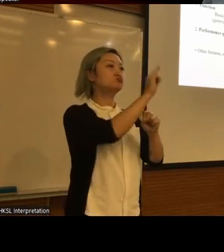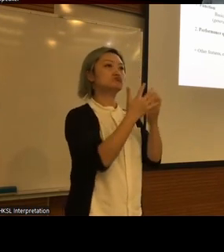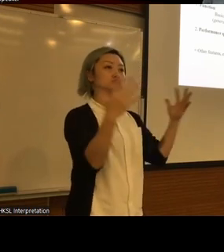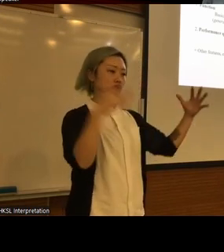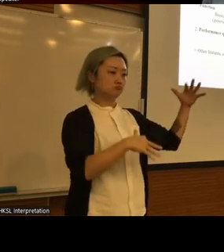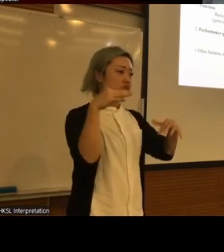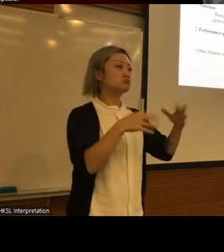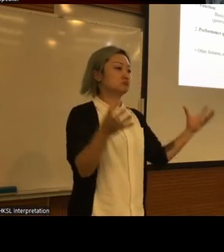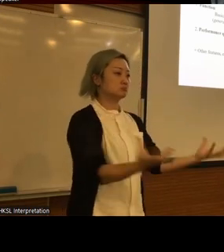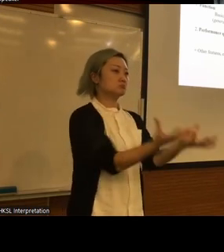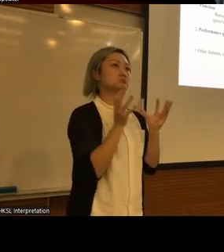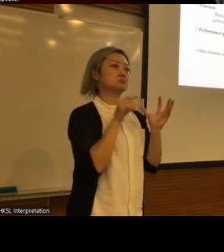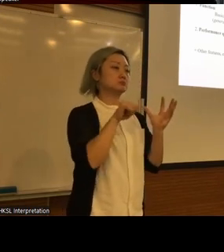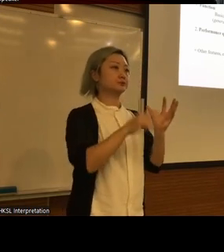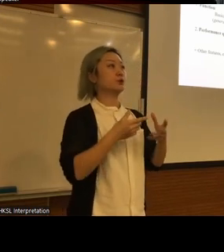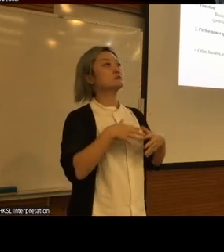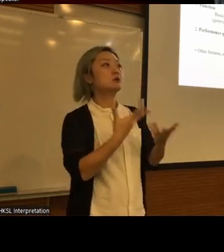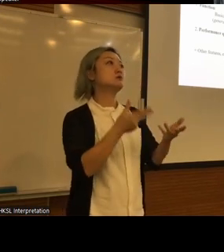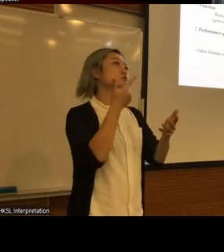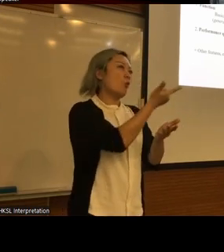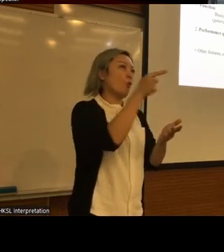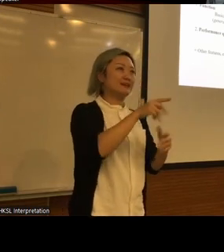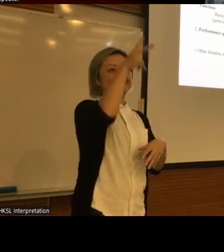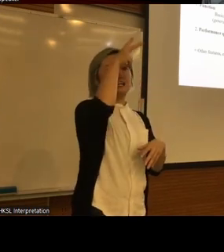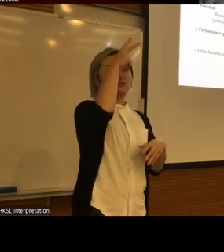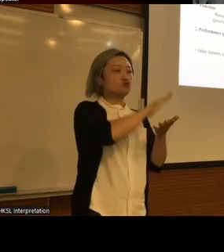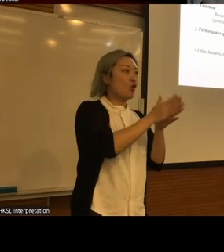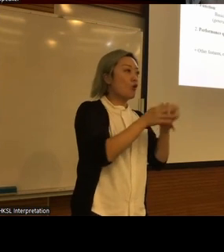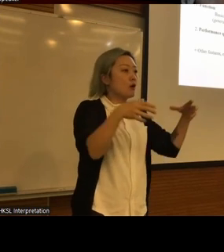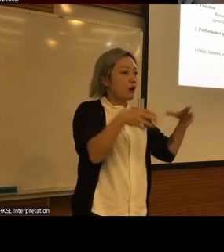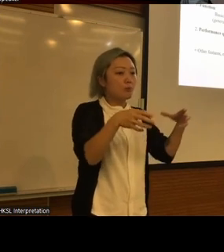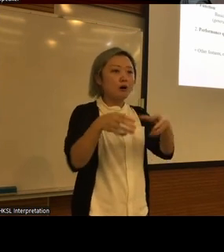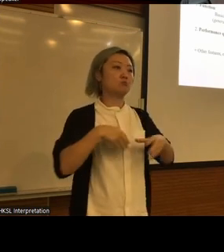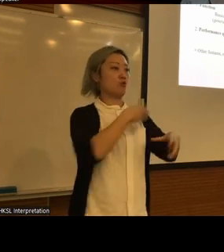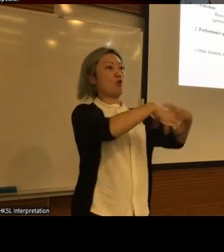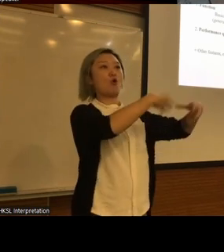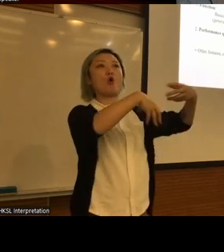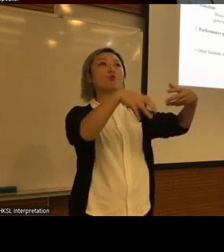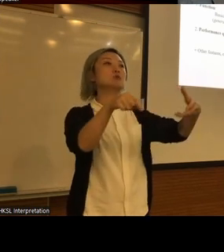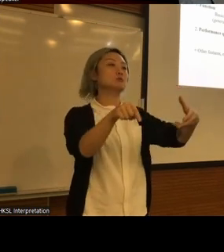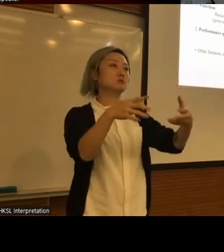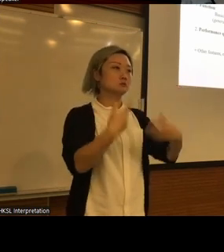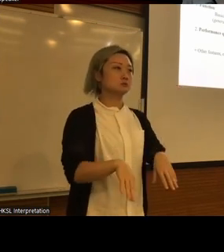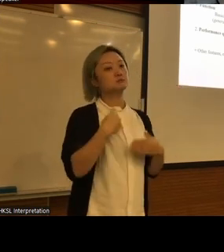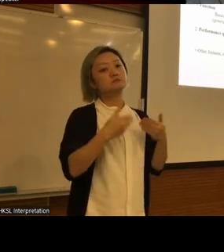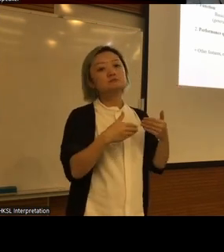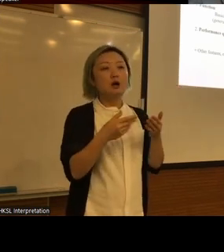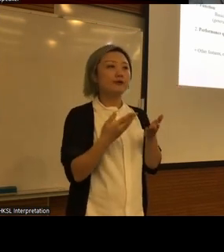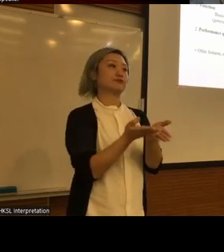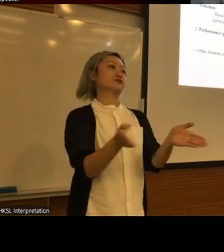conferences, initially intergovernmental conferences, and then it extended into many